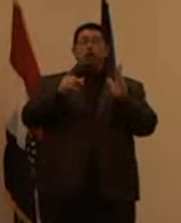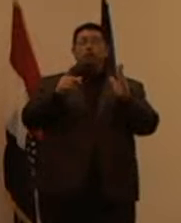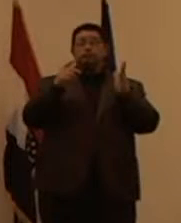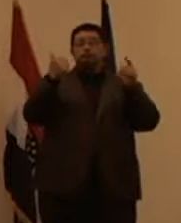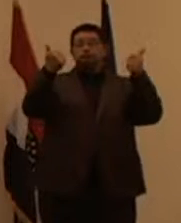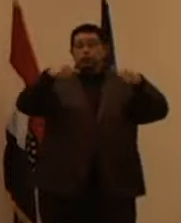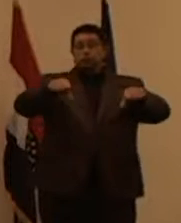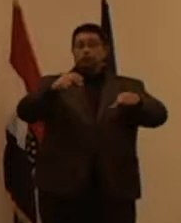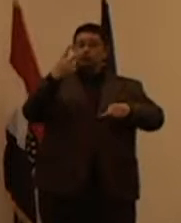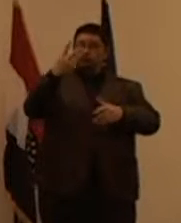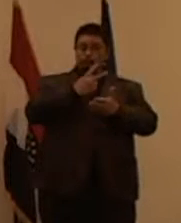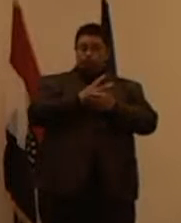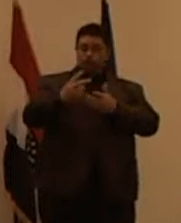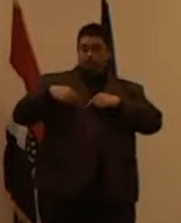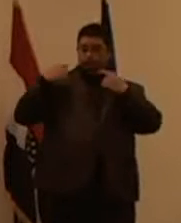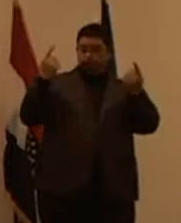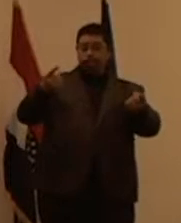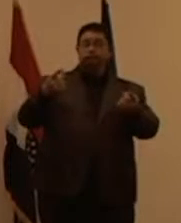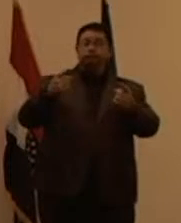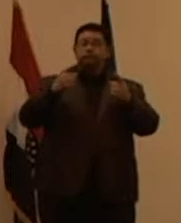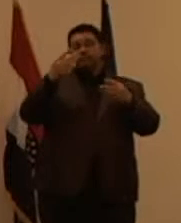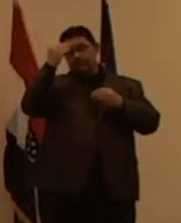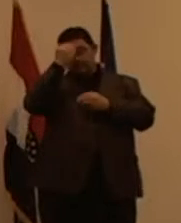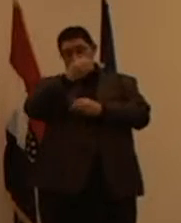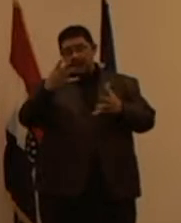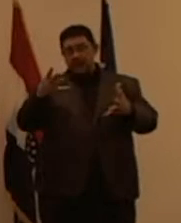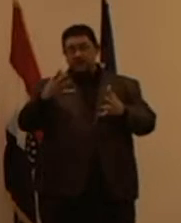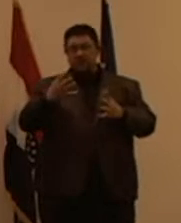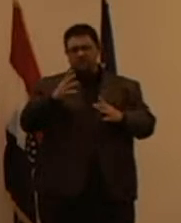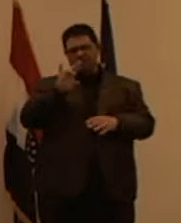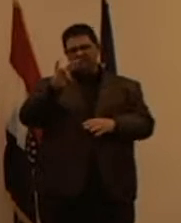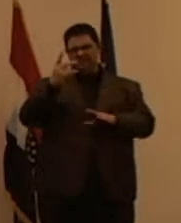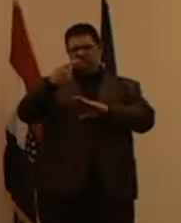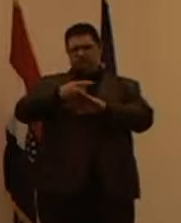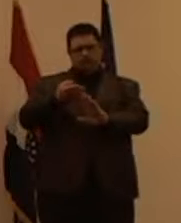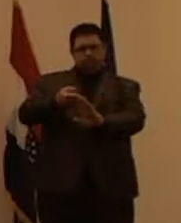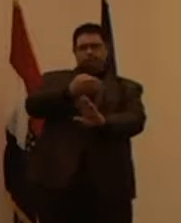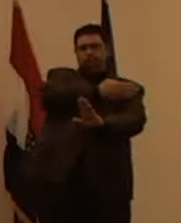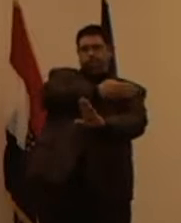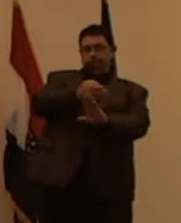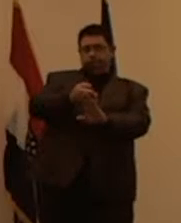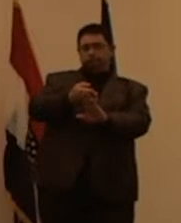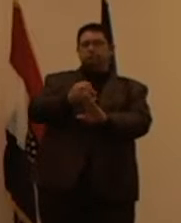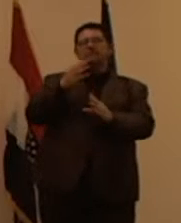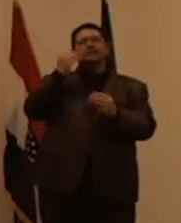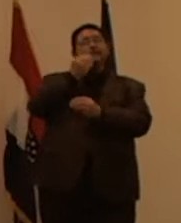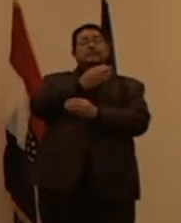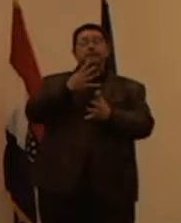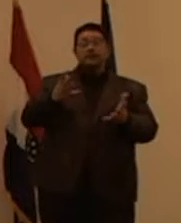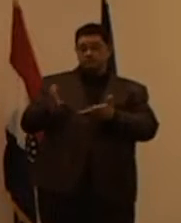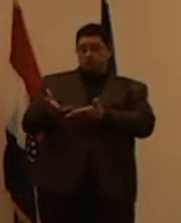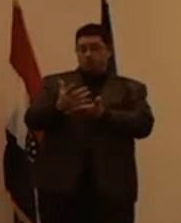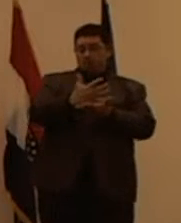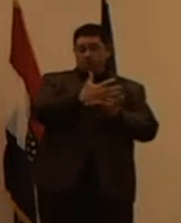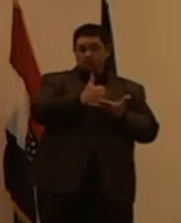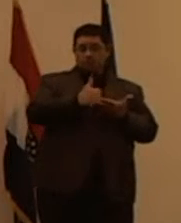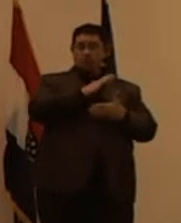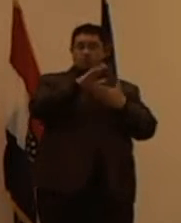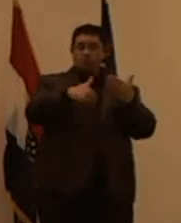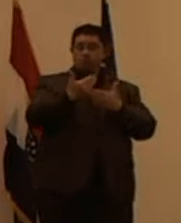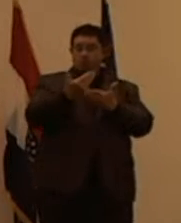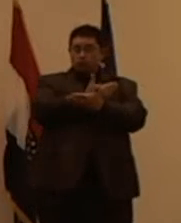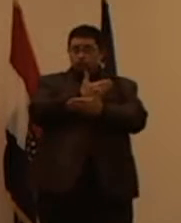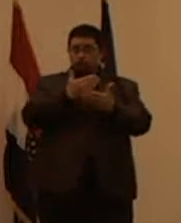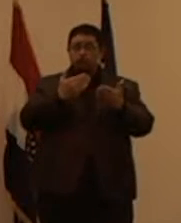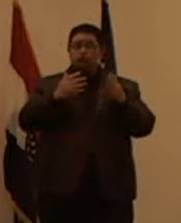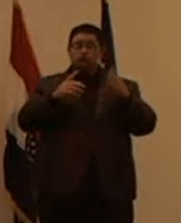we'll compare that to a previous 7-day time period. Data are collected on all new cases for